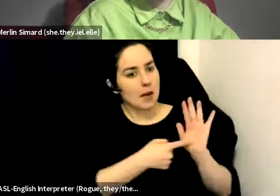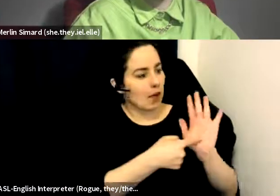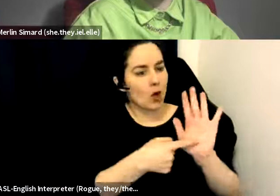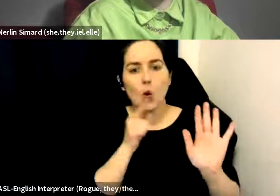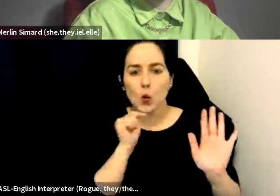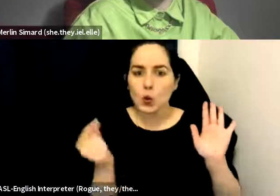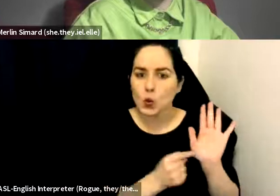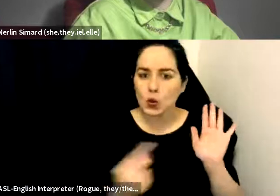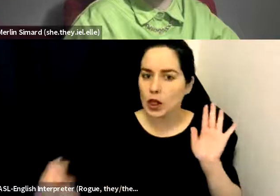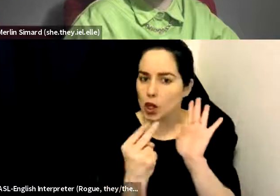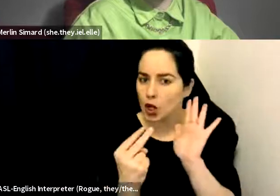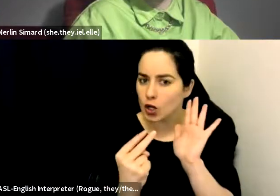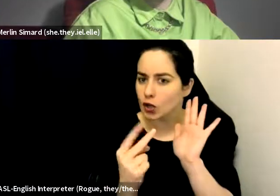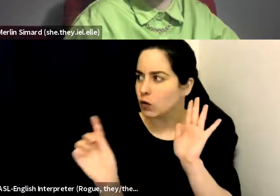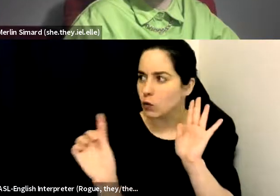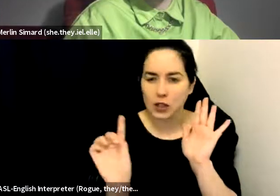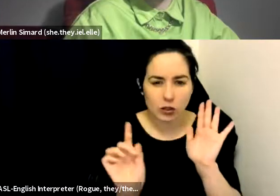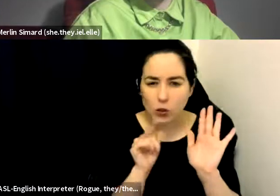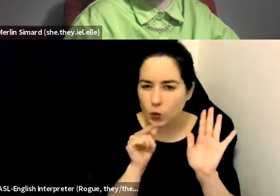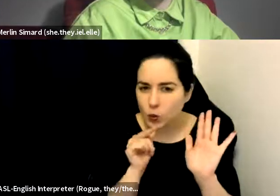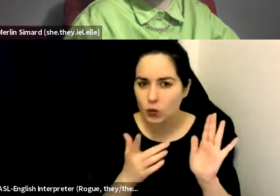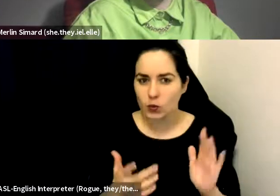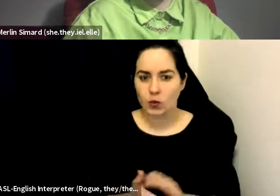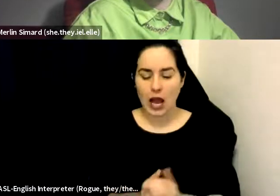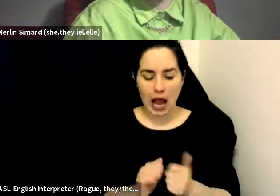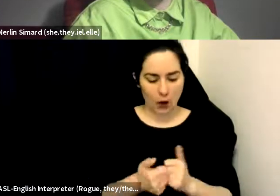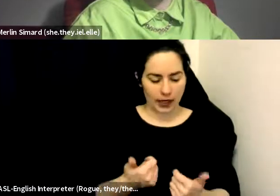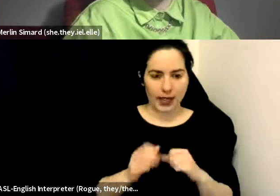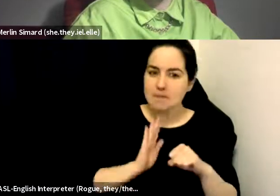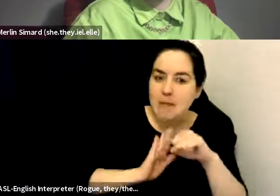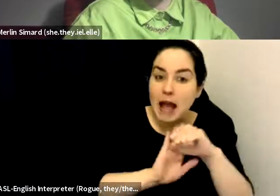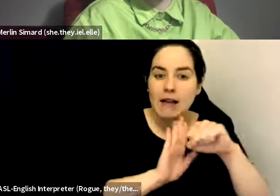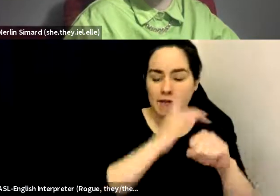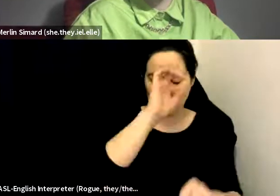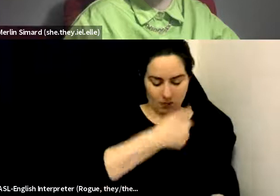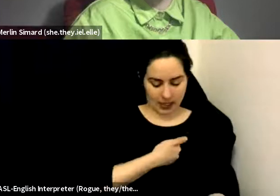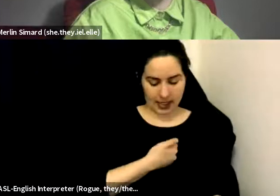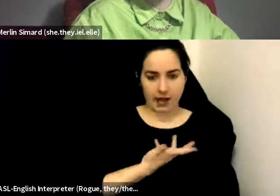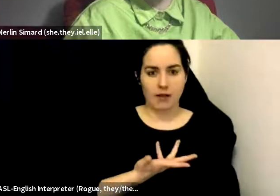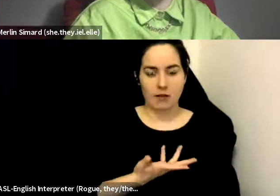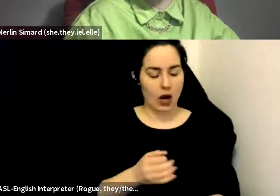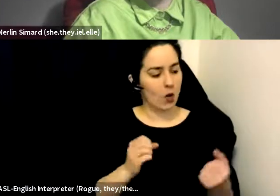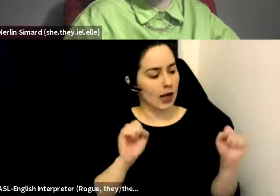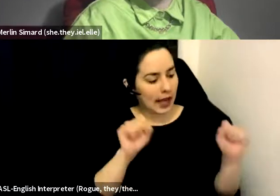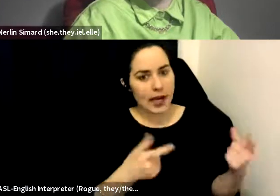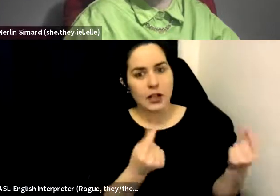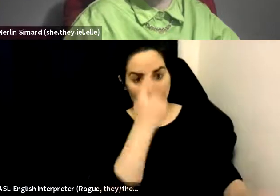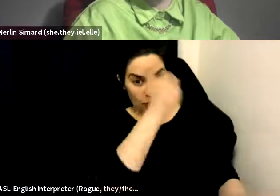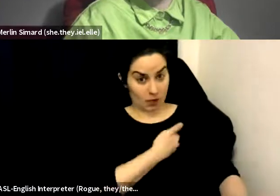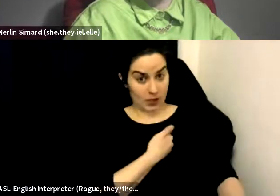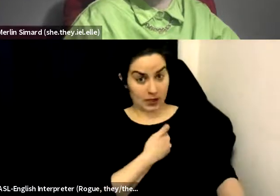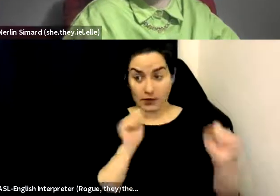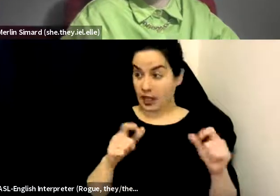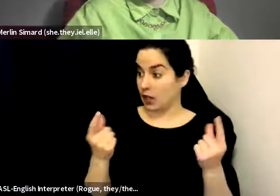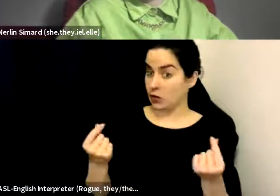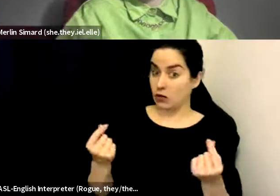saying? You know, what can I do for me? What can I do for the company? What can I do for general people